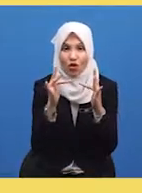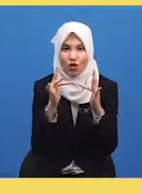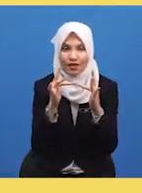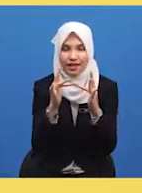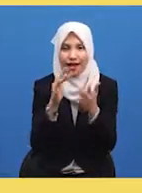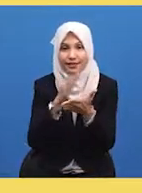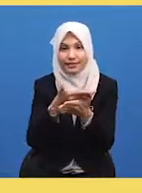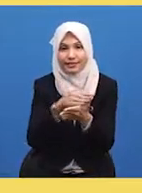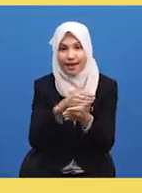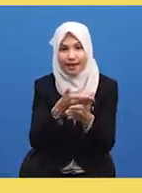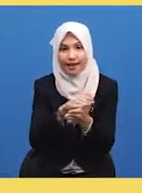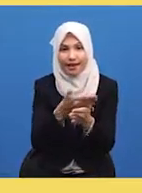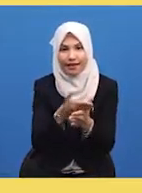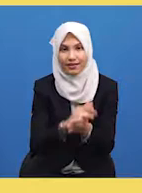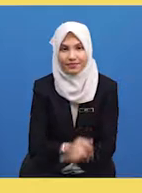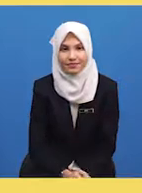share,